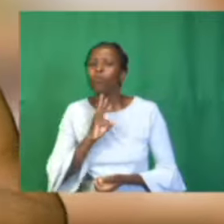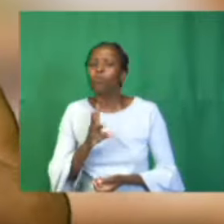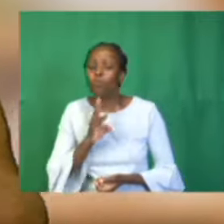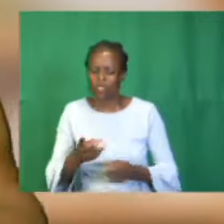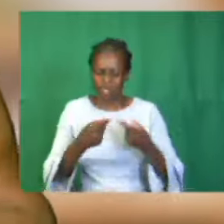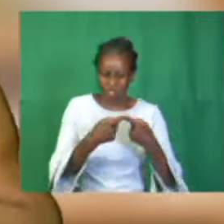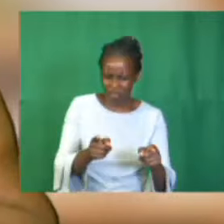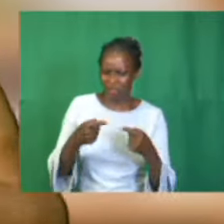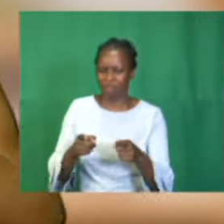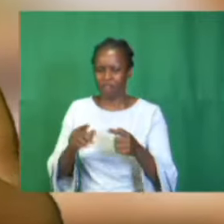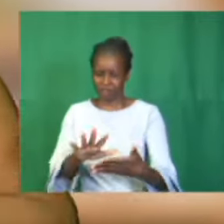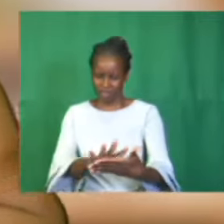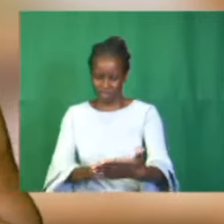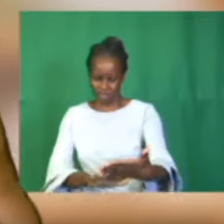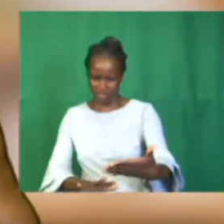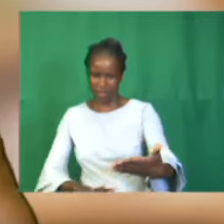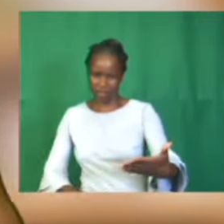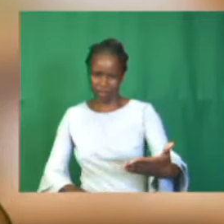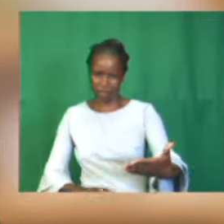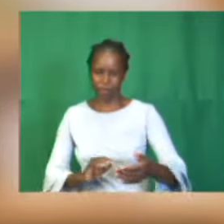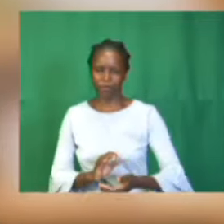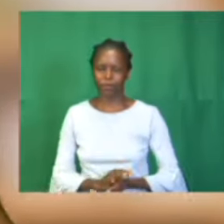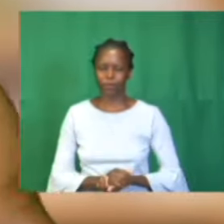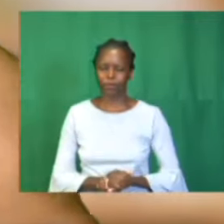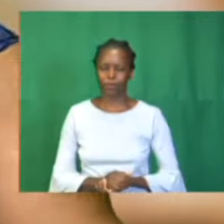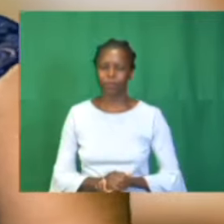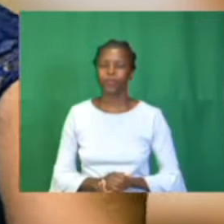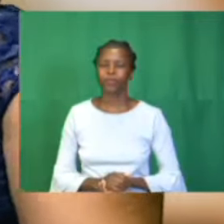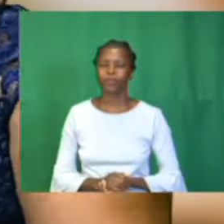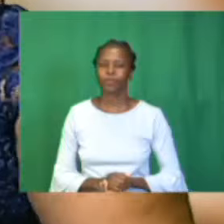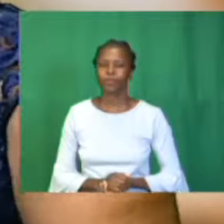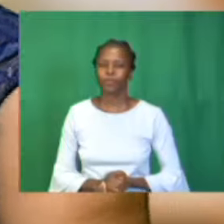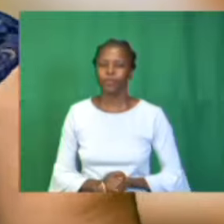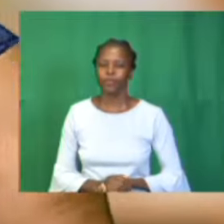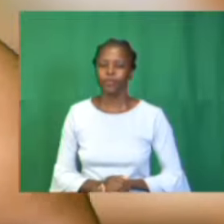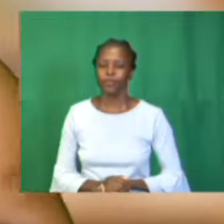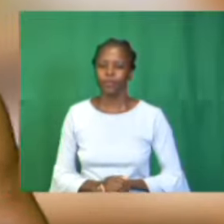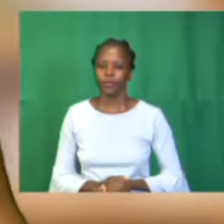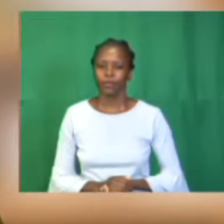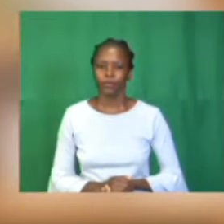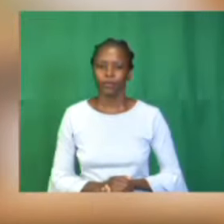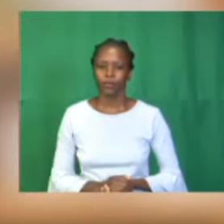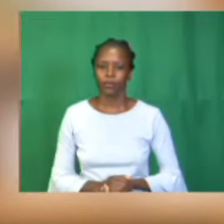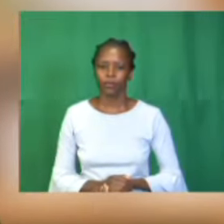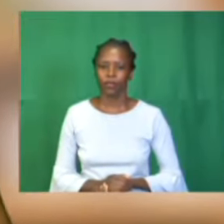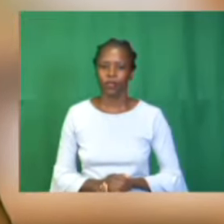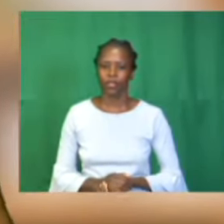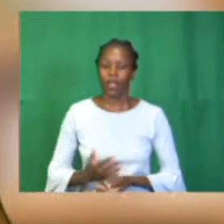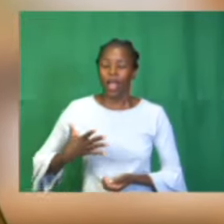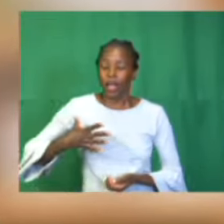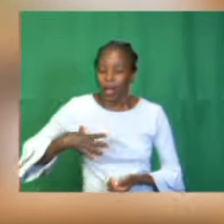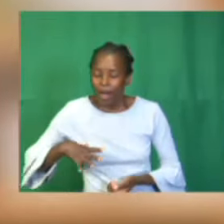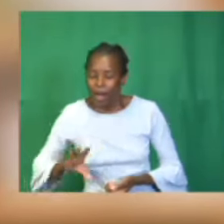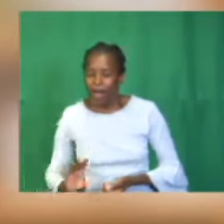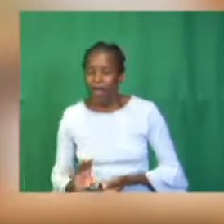used in a text and in a situation that has been presented. Okay. This takes us to the other types